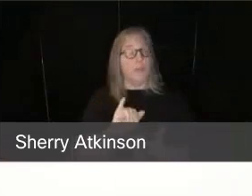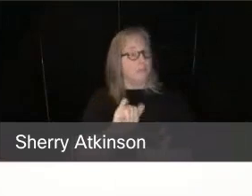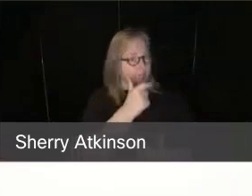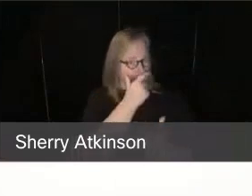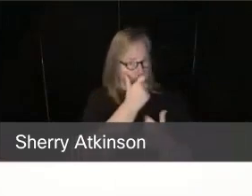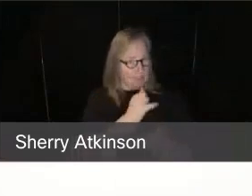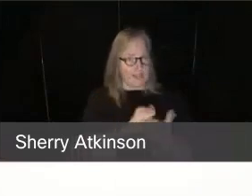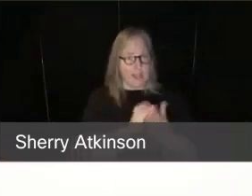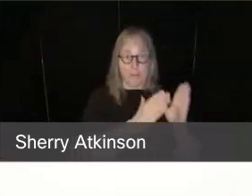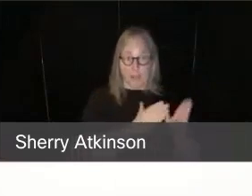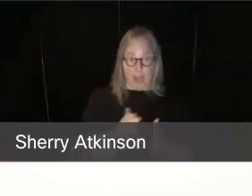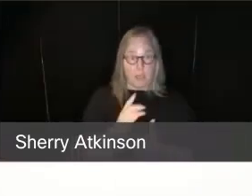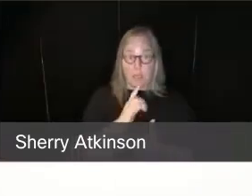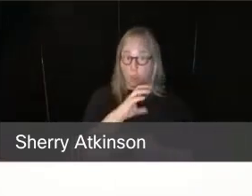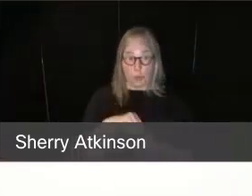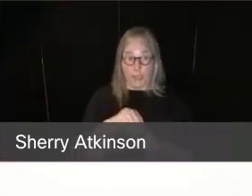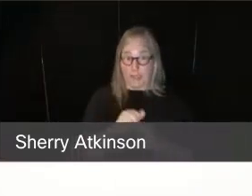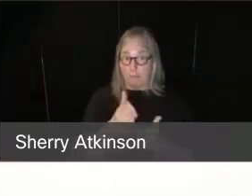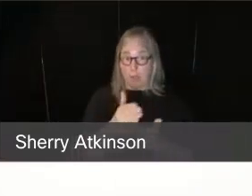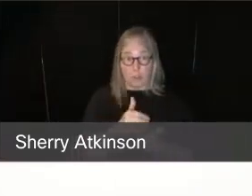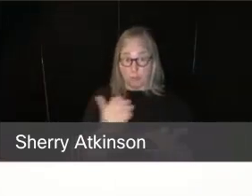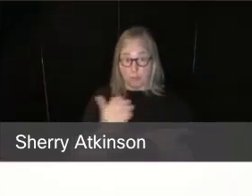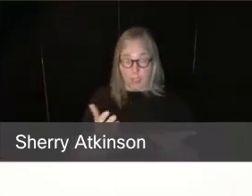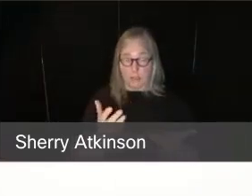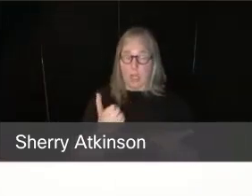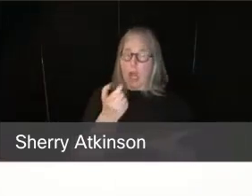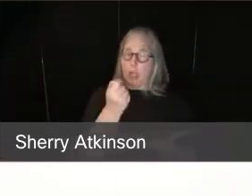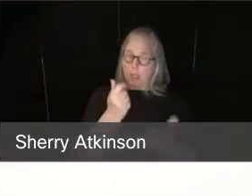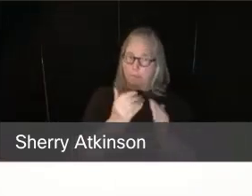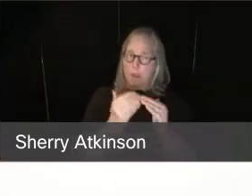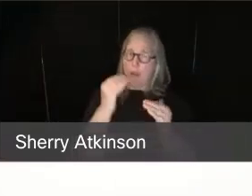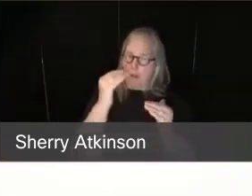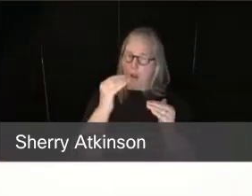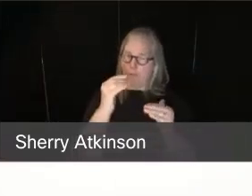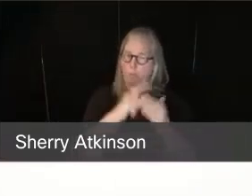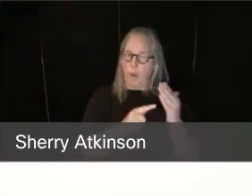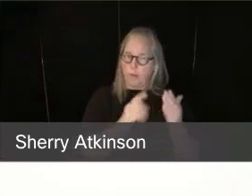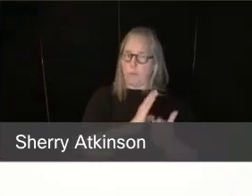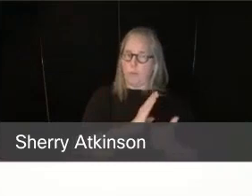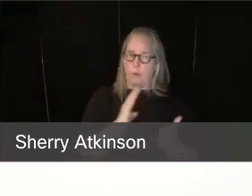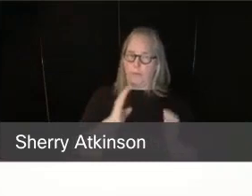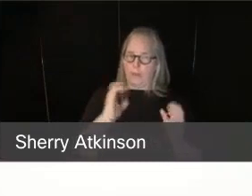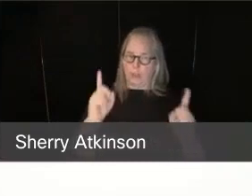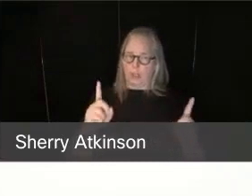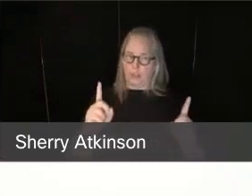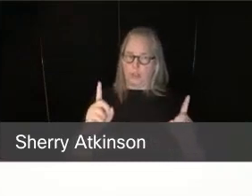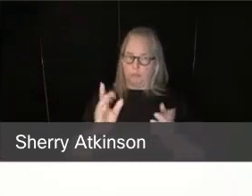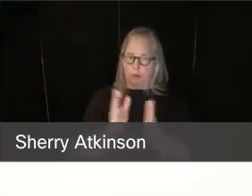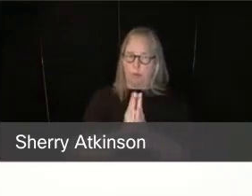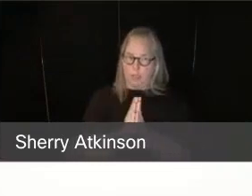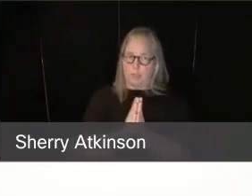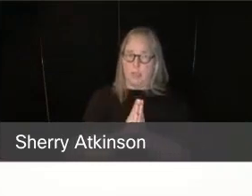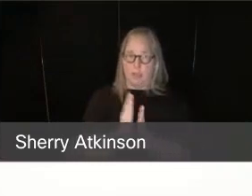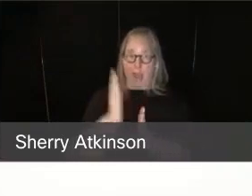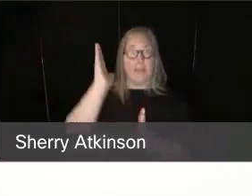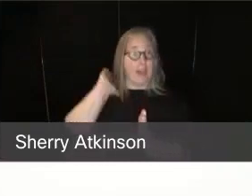plan that was included in the budget was slightly above what the Board of Education requested at that time. As